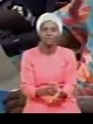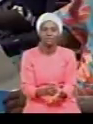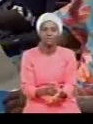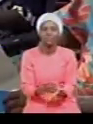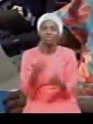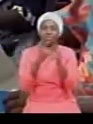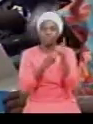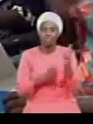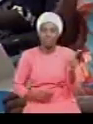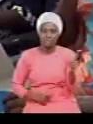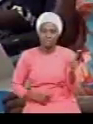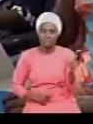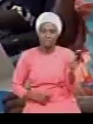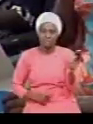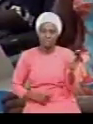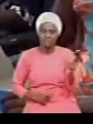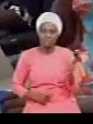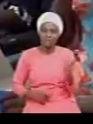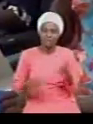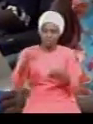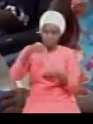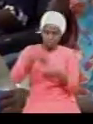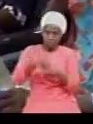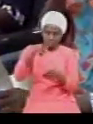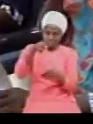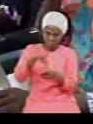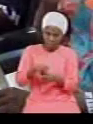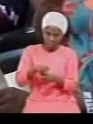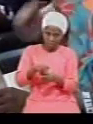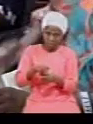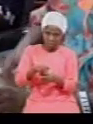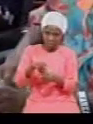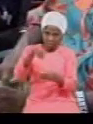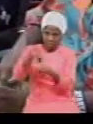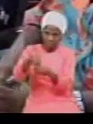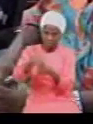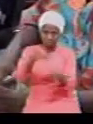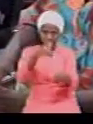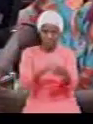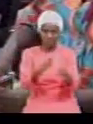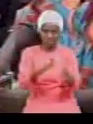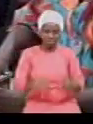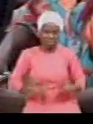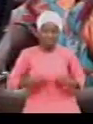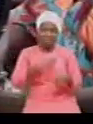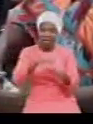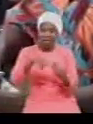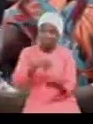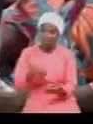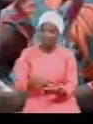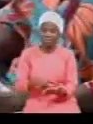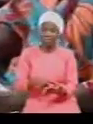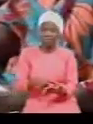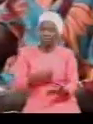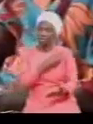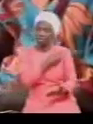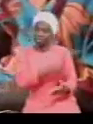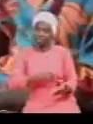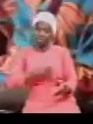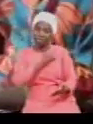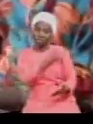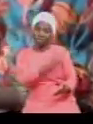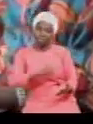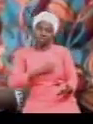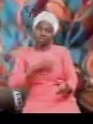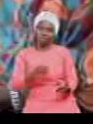The Lord implanting your life all this quality of honesty